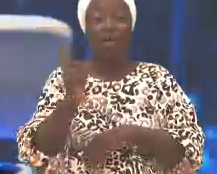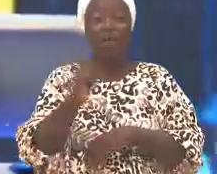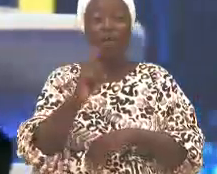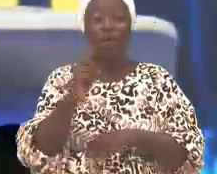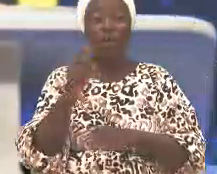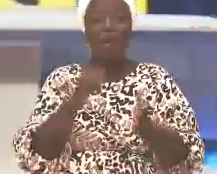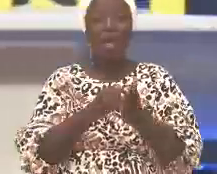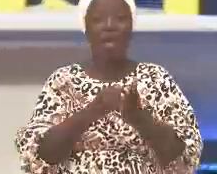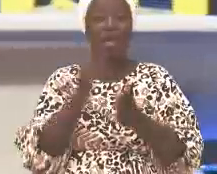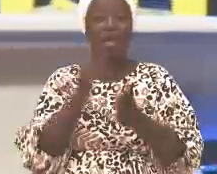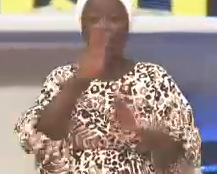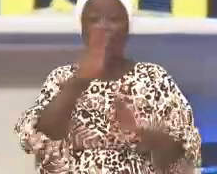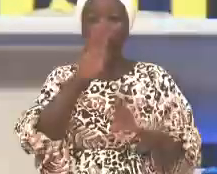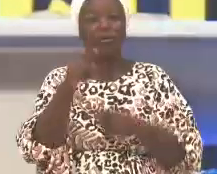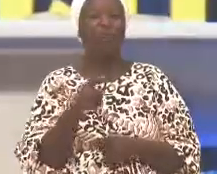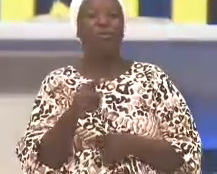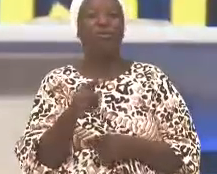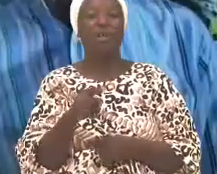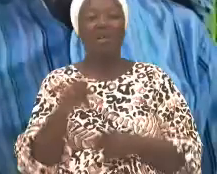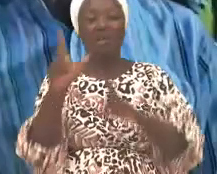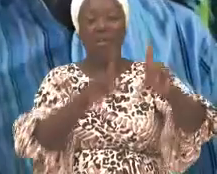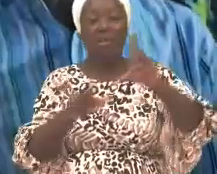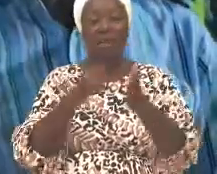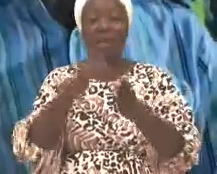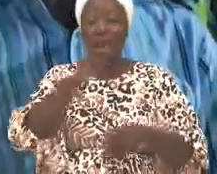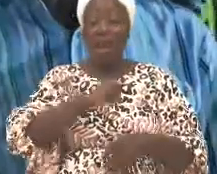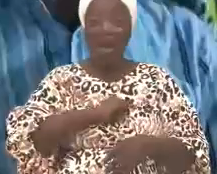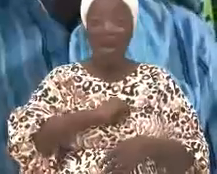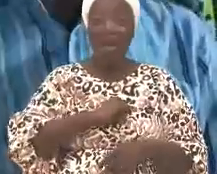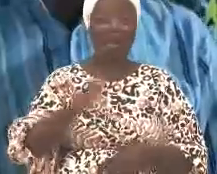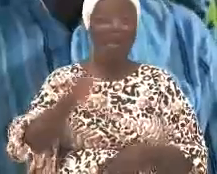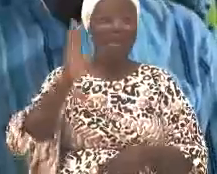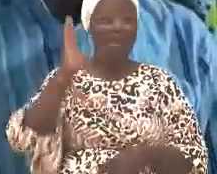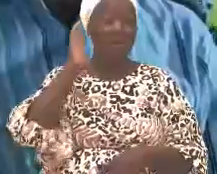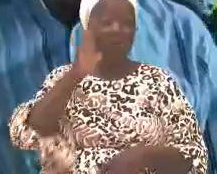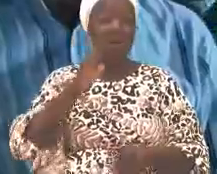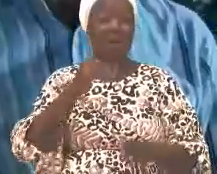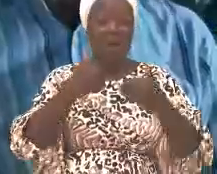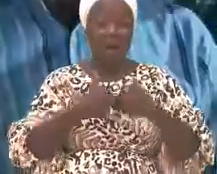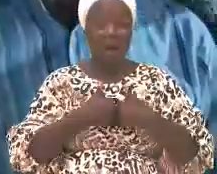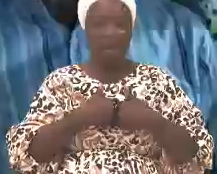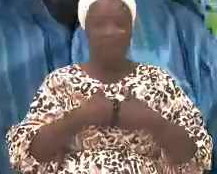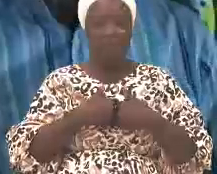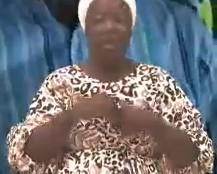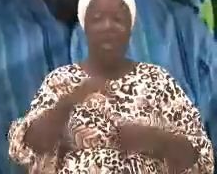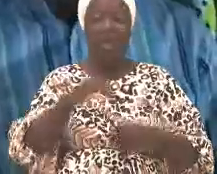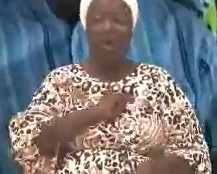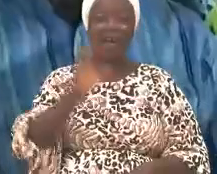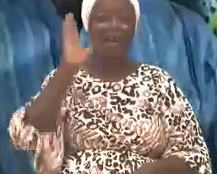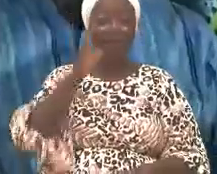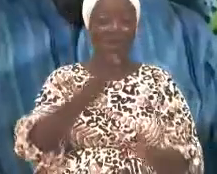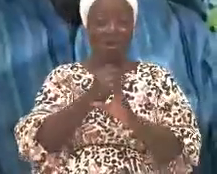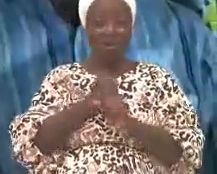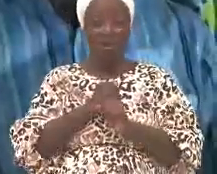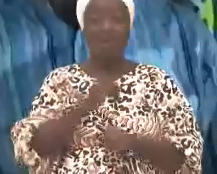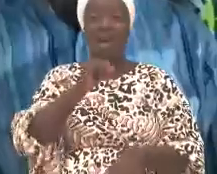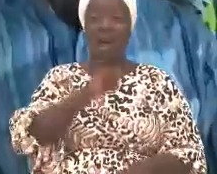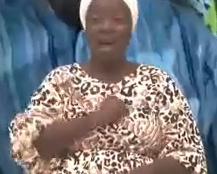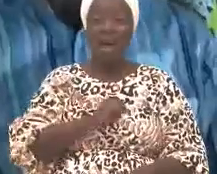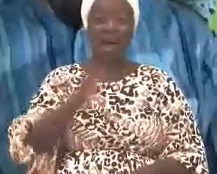you. I will have, I will receive, I will get. All